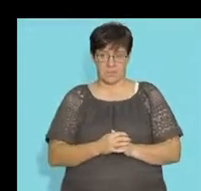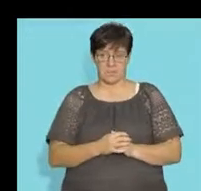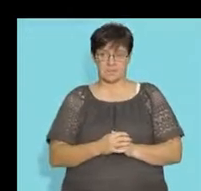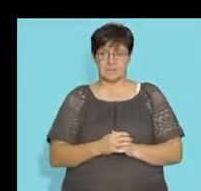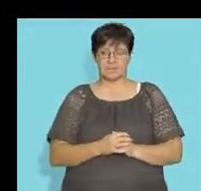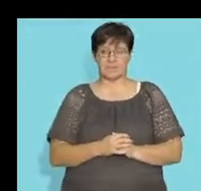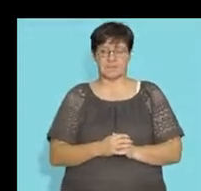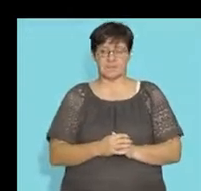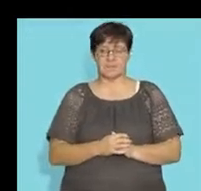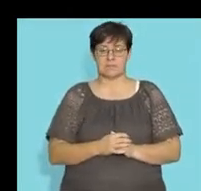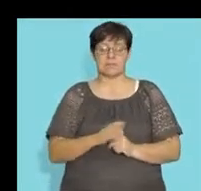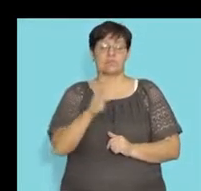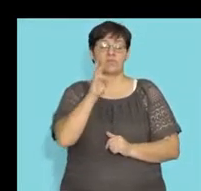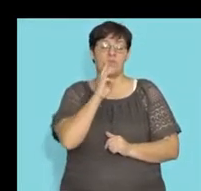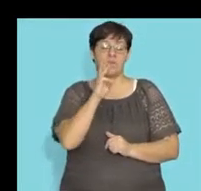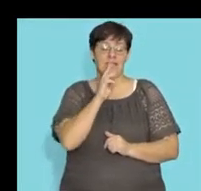hydronium ion.